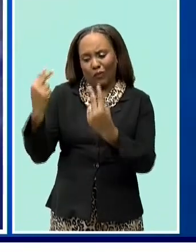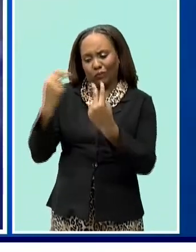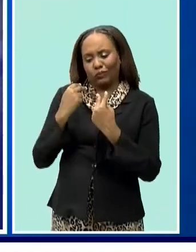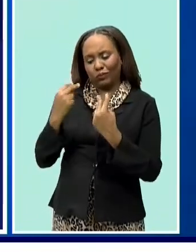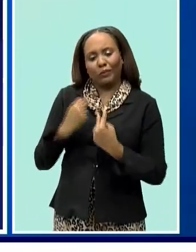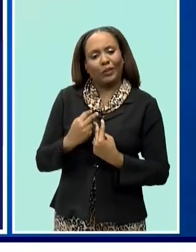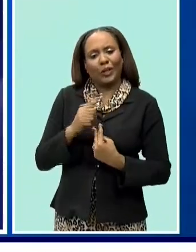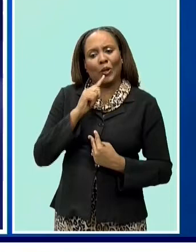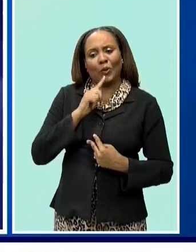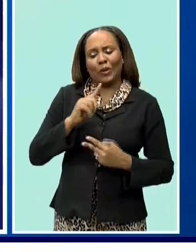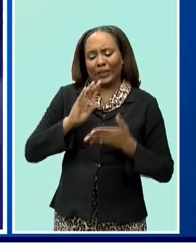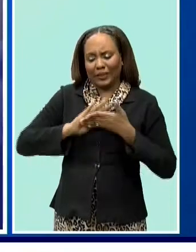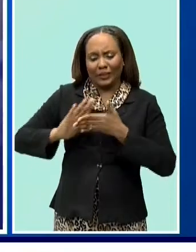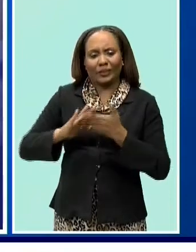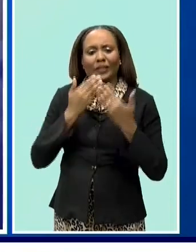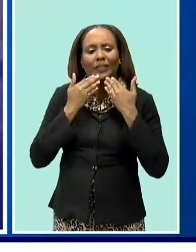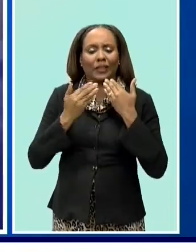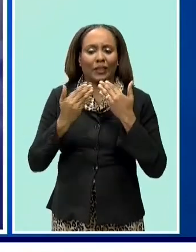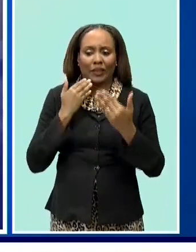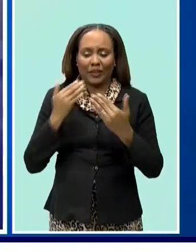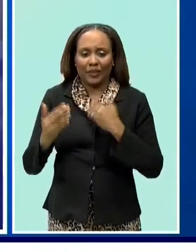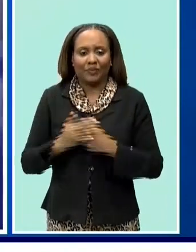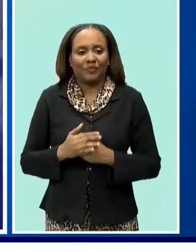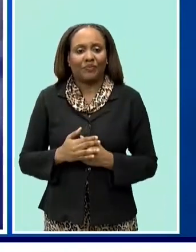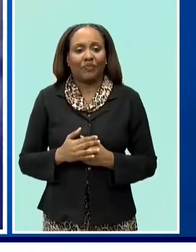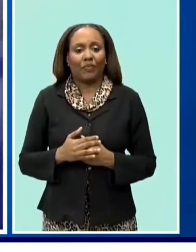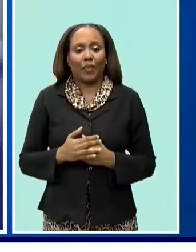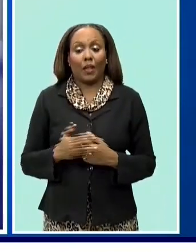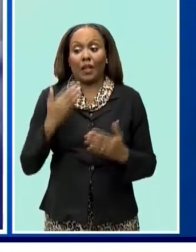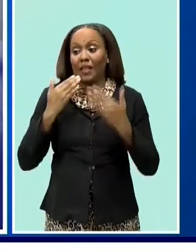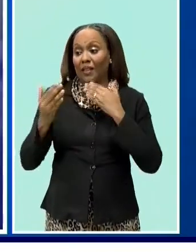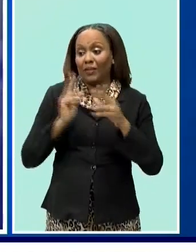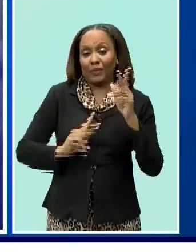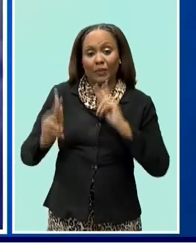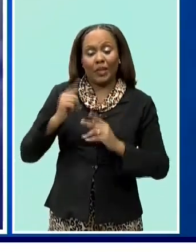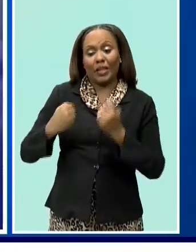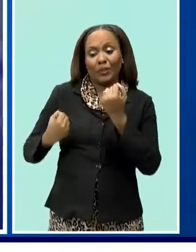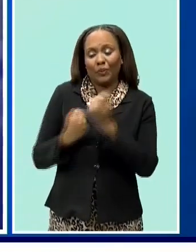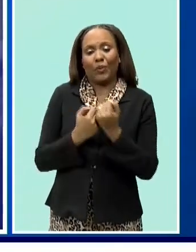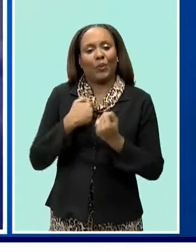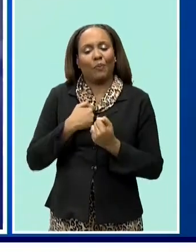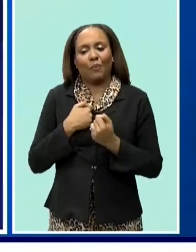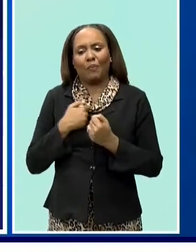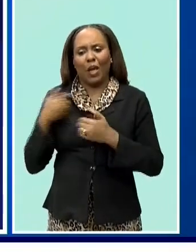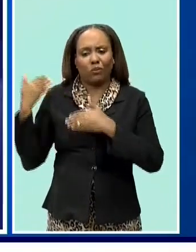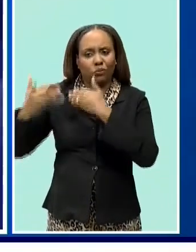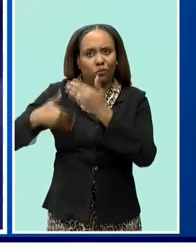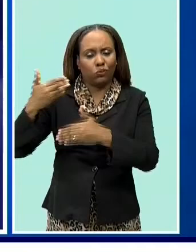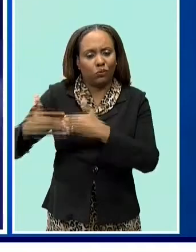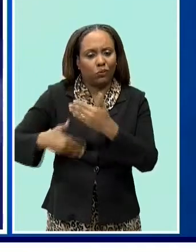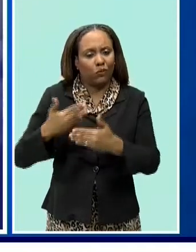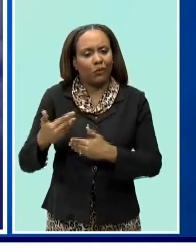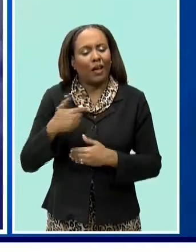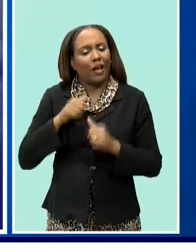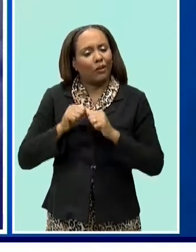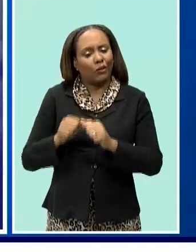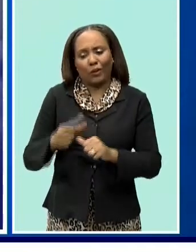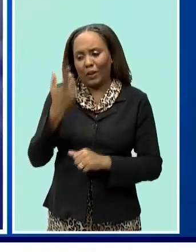as worthy of such recognition. I want to say thanks to the people who have supported me over the years. It's your support that keeps me